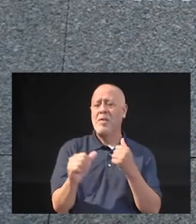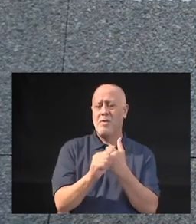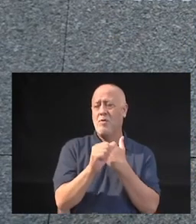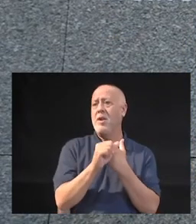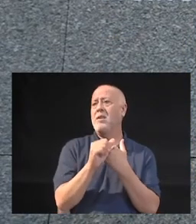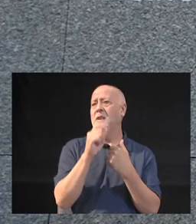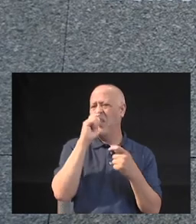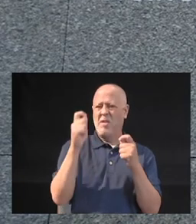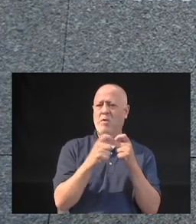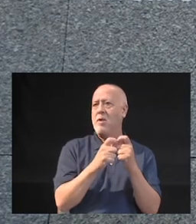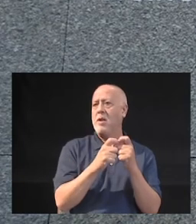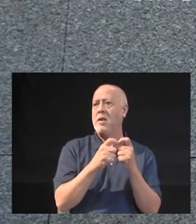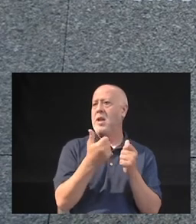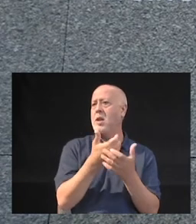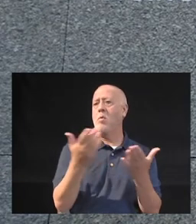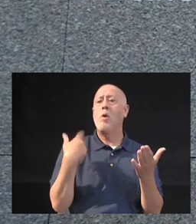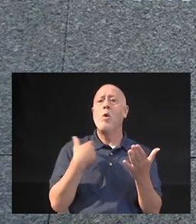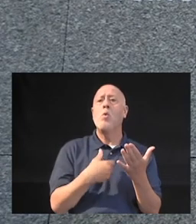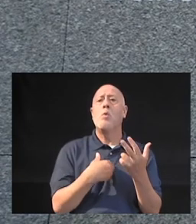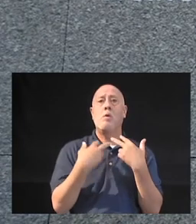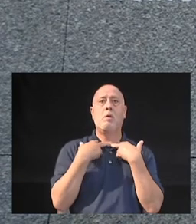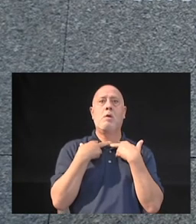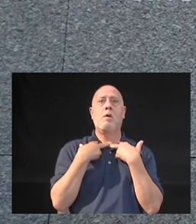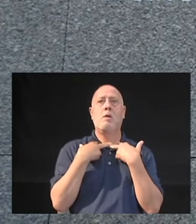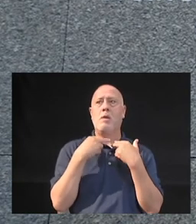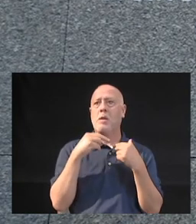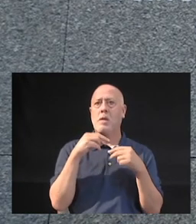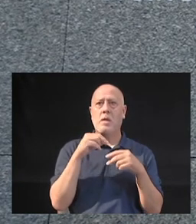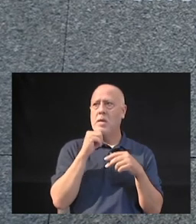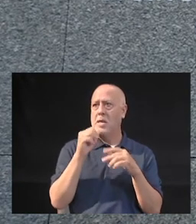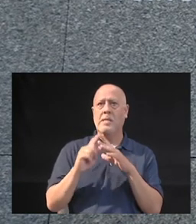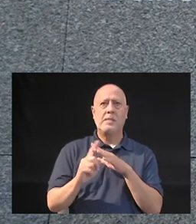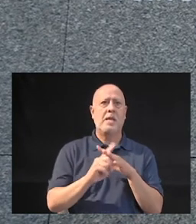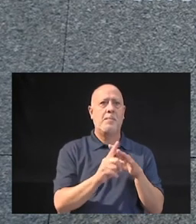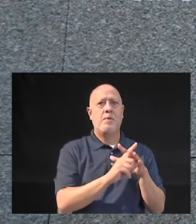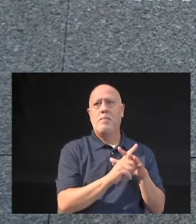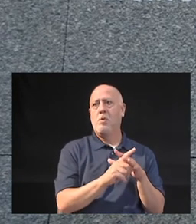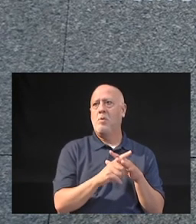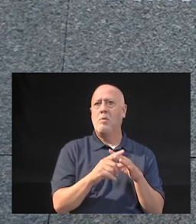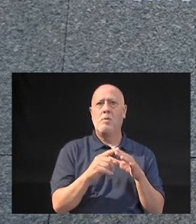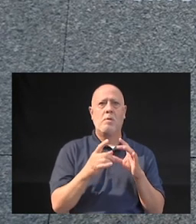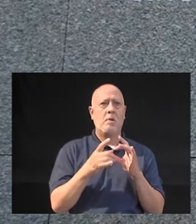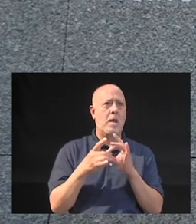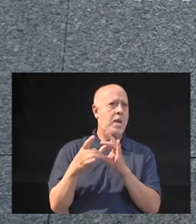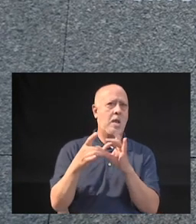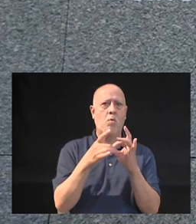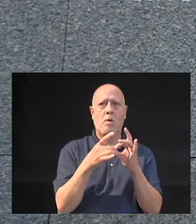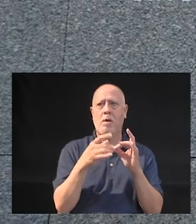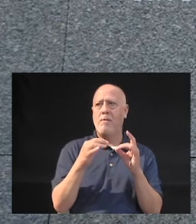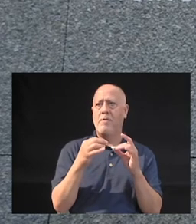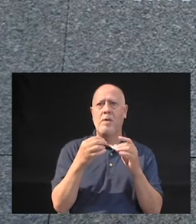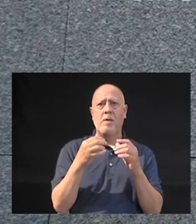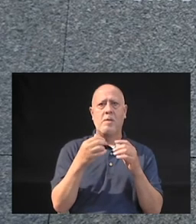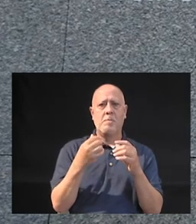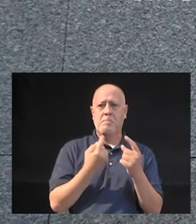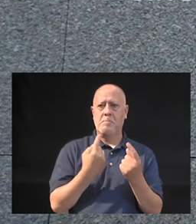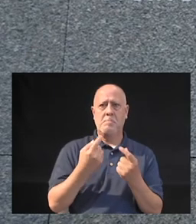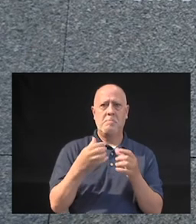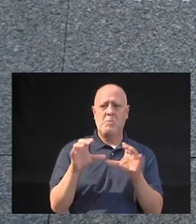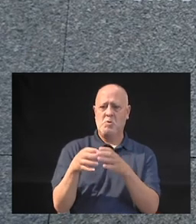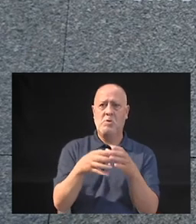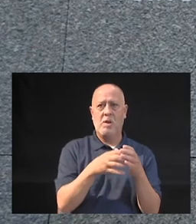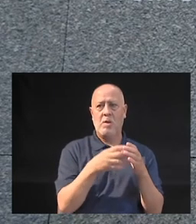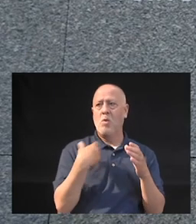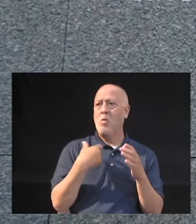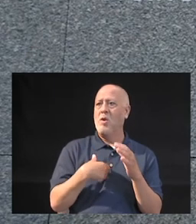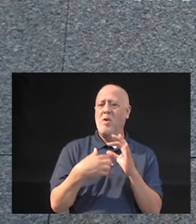justice everywhere. We're caught in an inescapable network of mutuality. We're tied in a single garment of